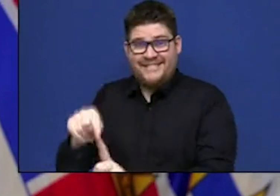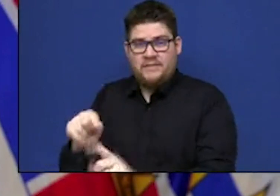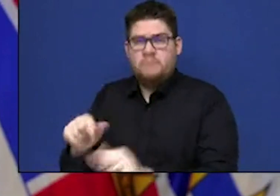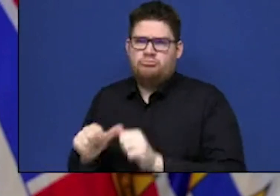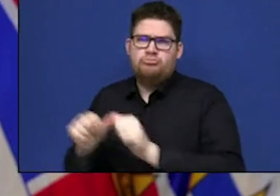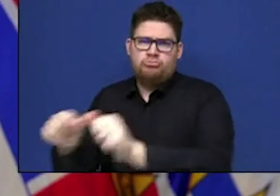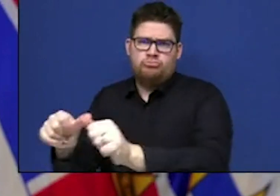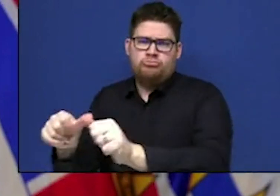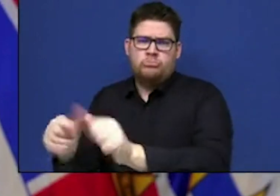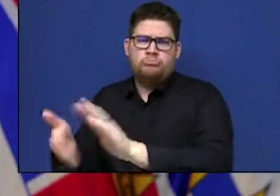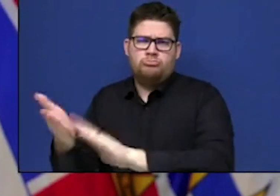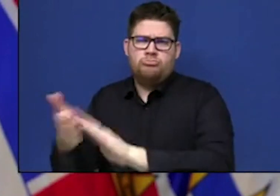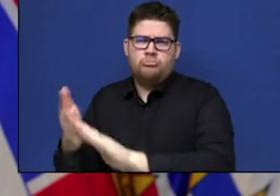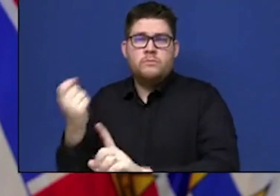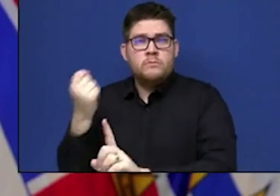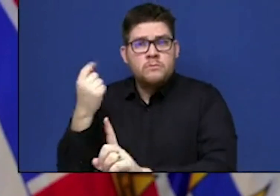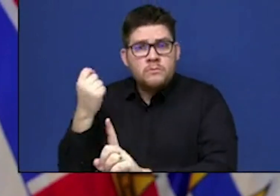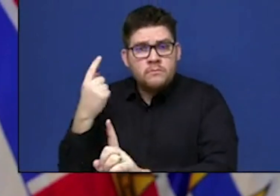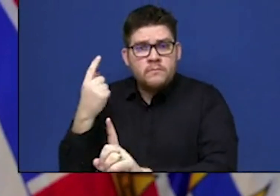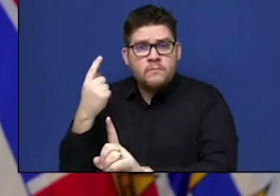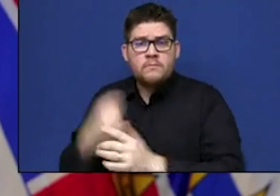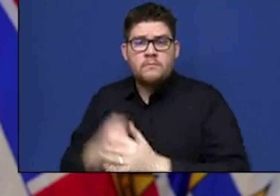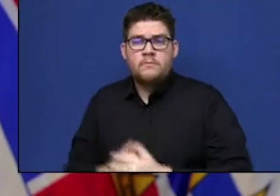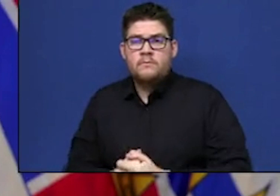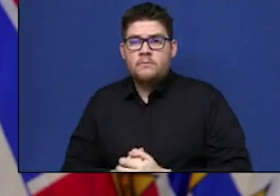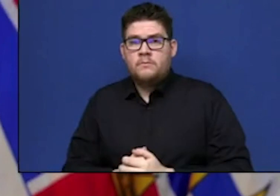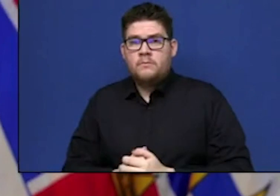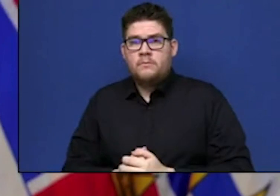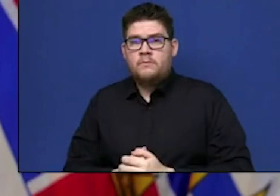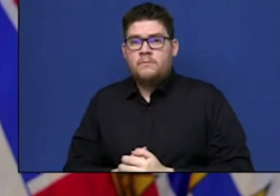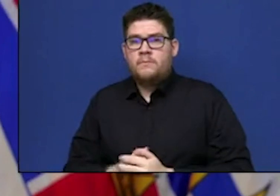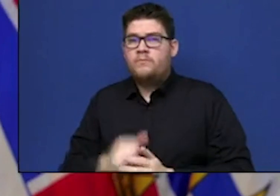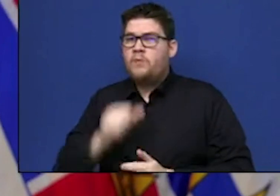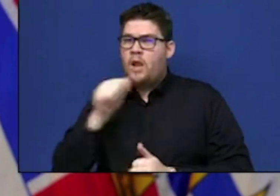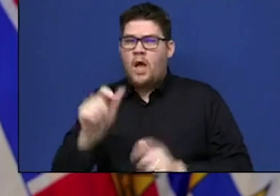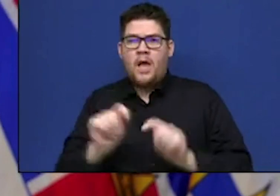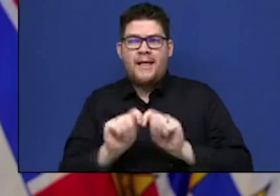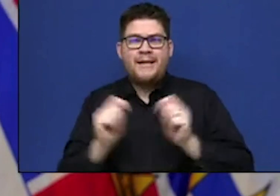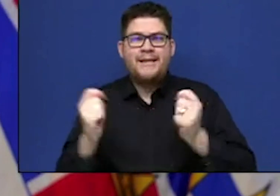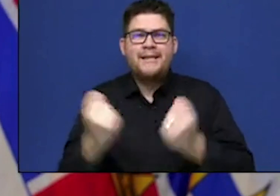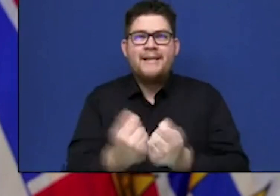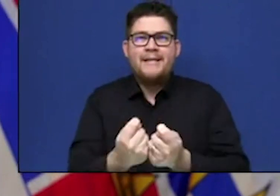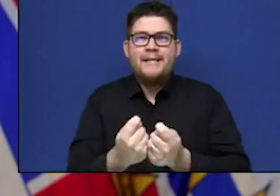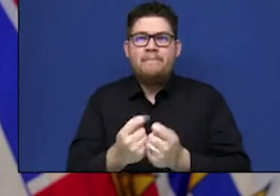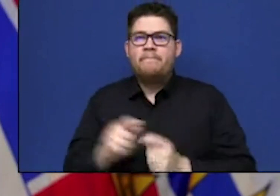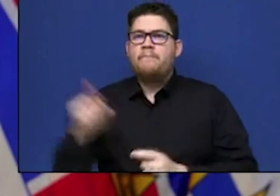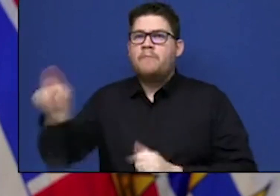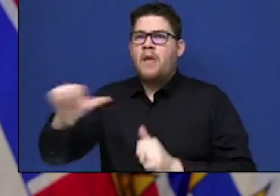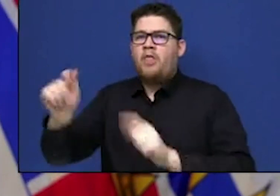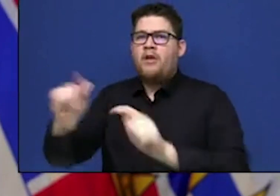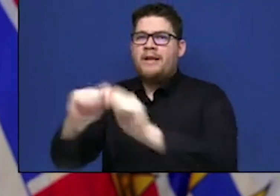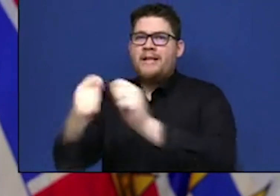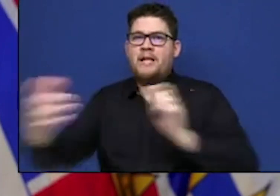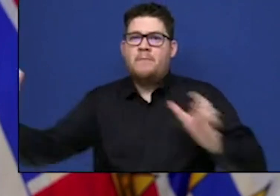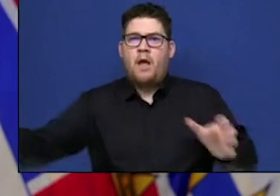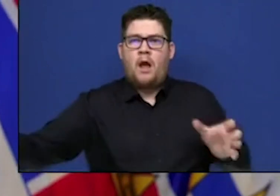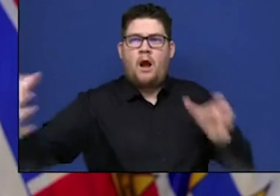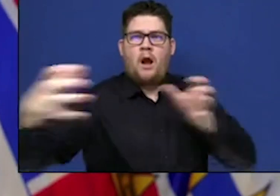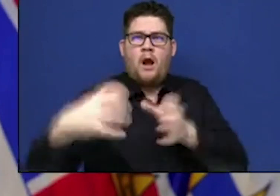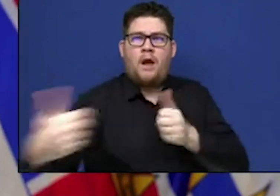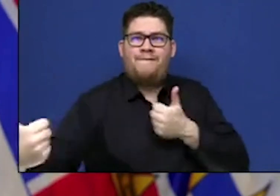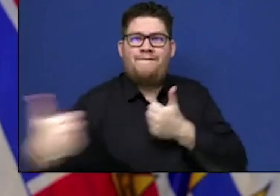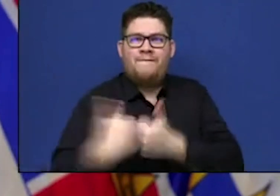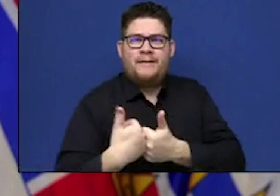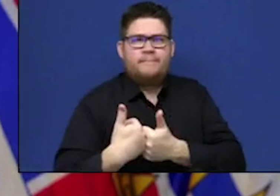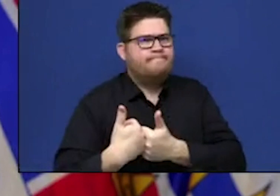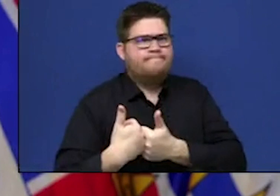sports, particularly outdoor sports, later in April, and I still think we can do that. If we pay attention to what we need to